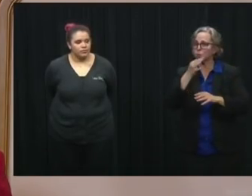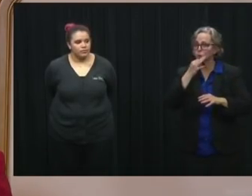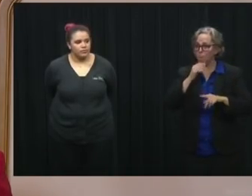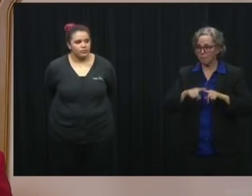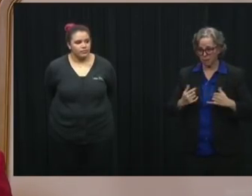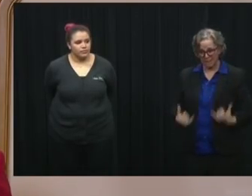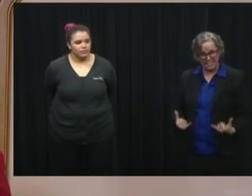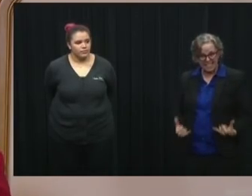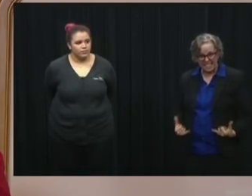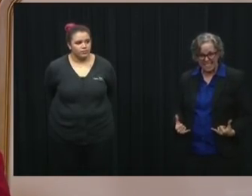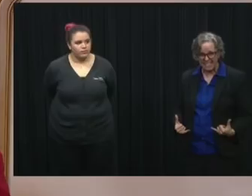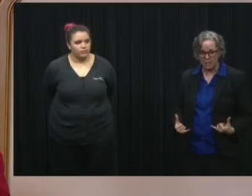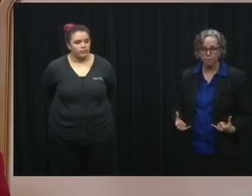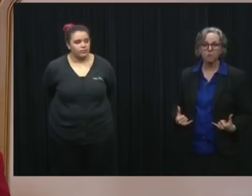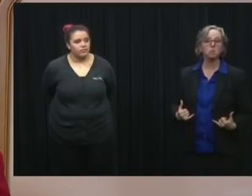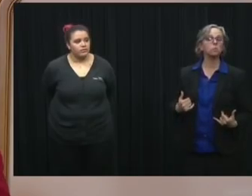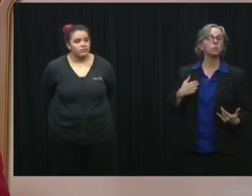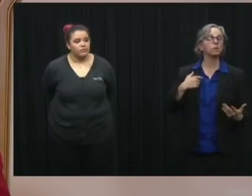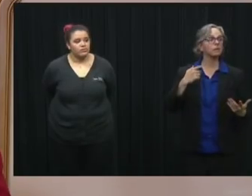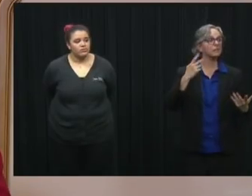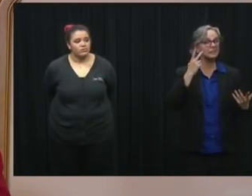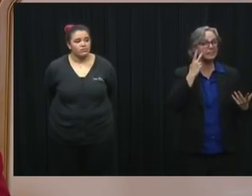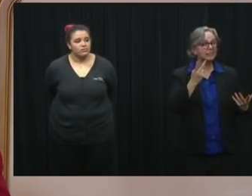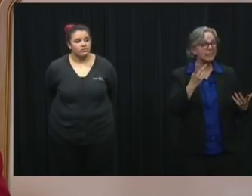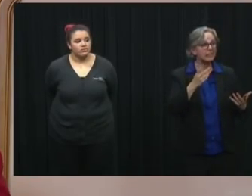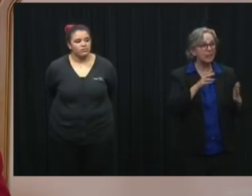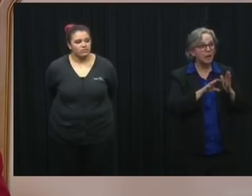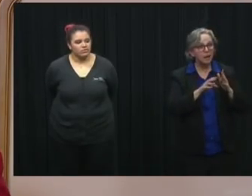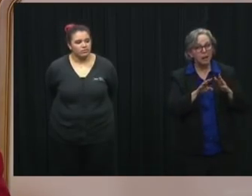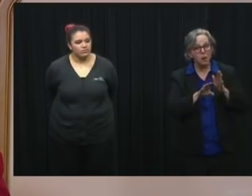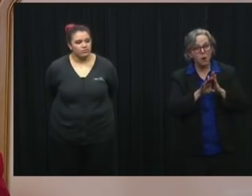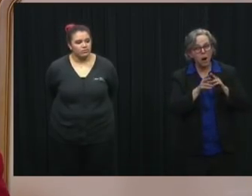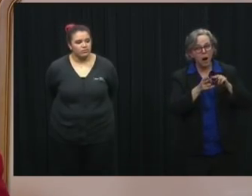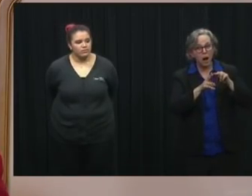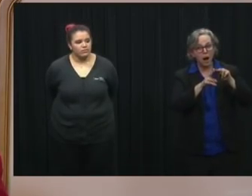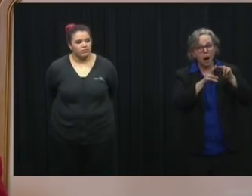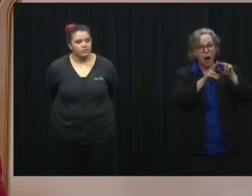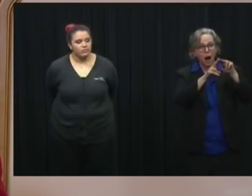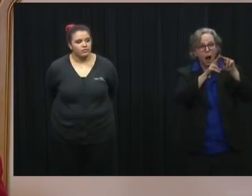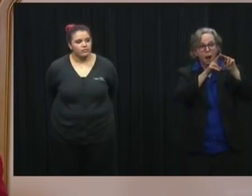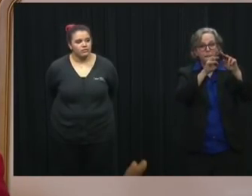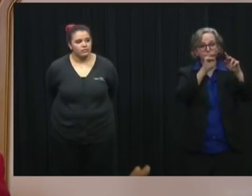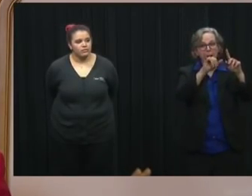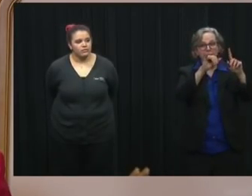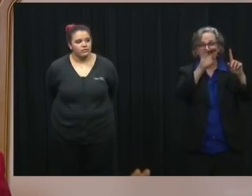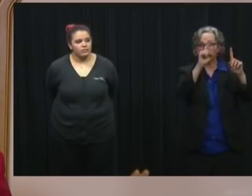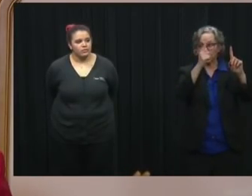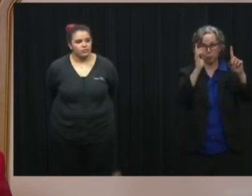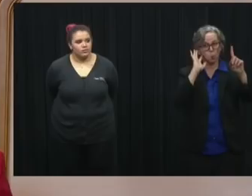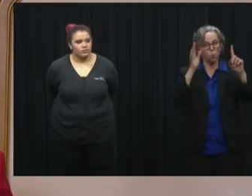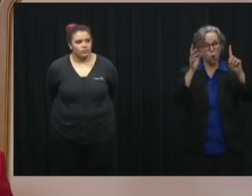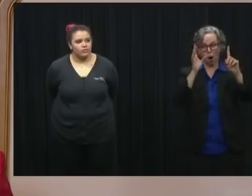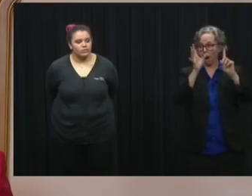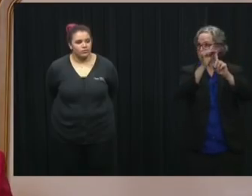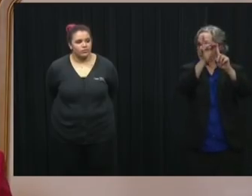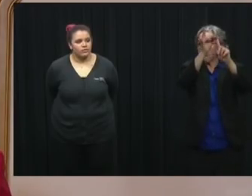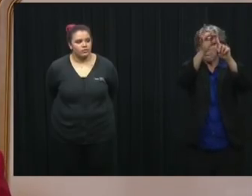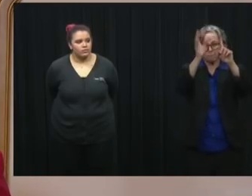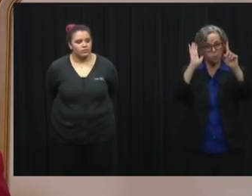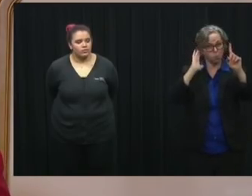I don't want to mislead anybody. This is not going to occur overnight. We have got to slow this thing down, and the only way we slow it down is